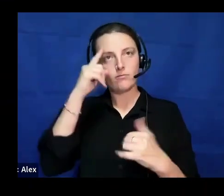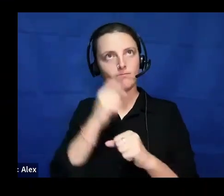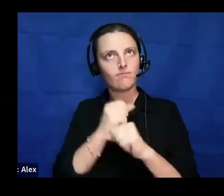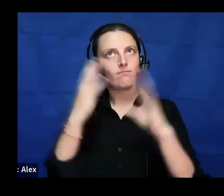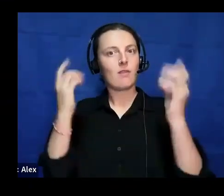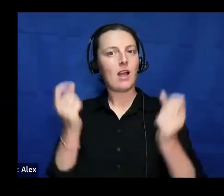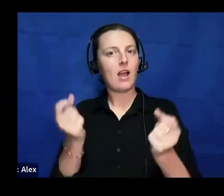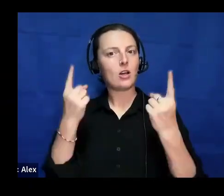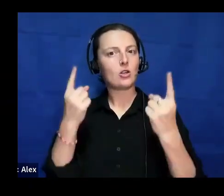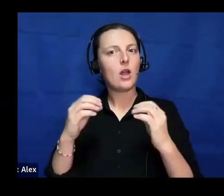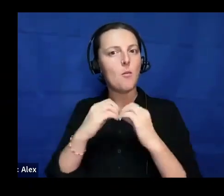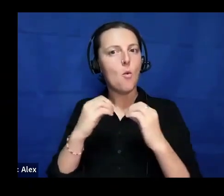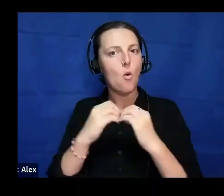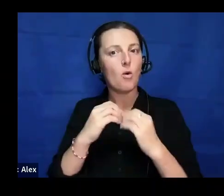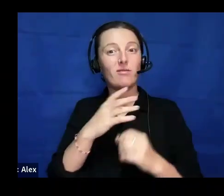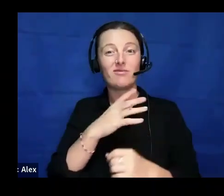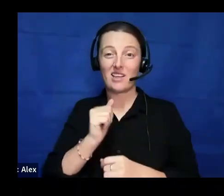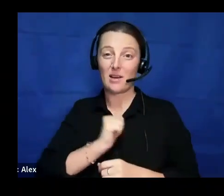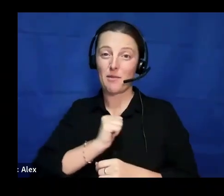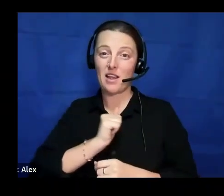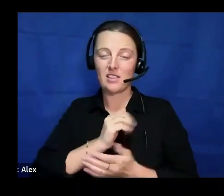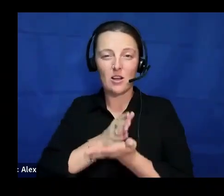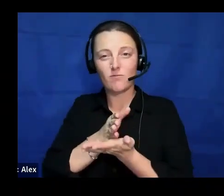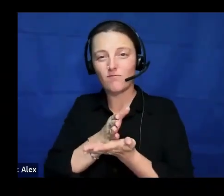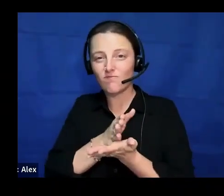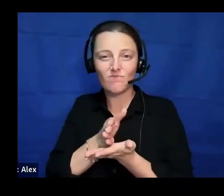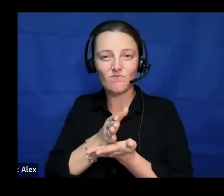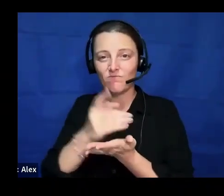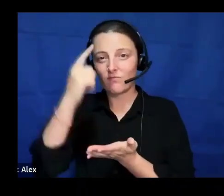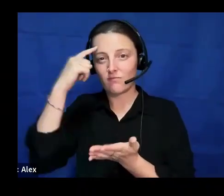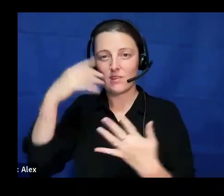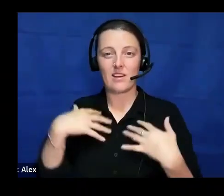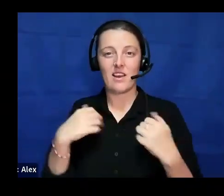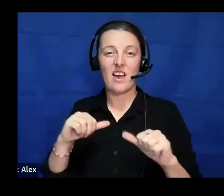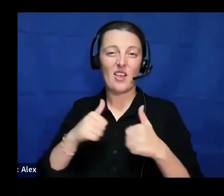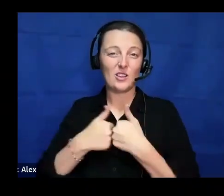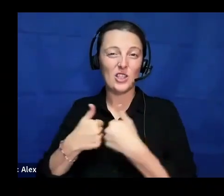as well as, going through my own mental health challenges, that I,